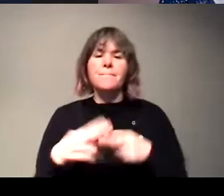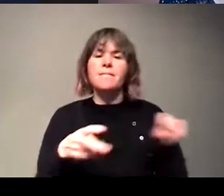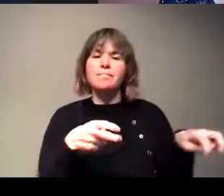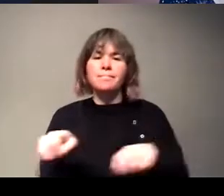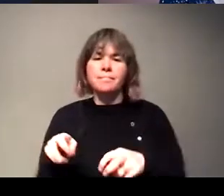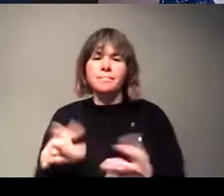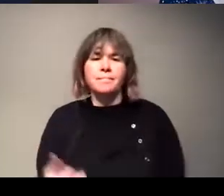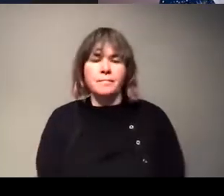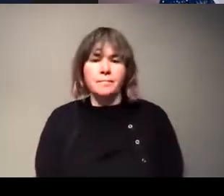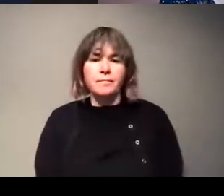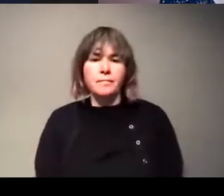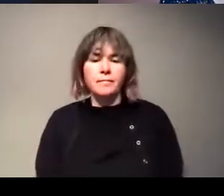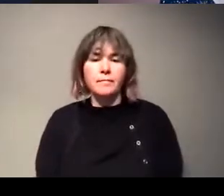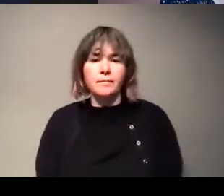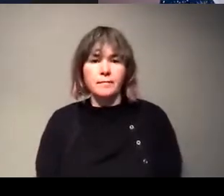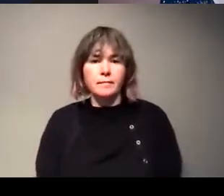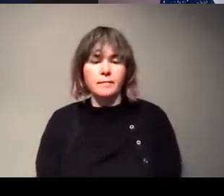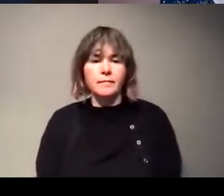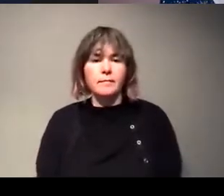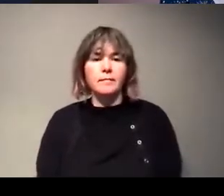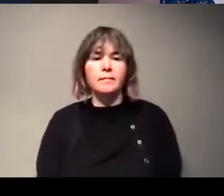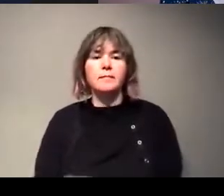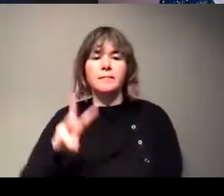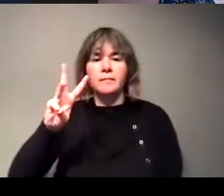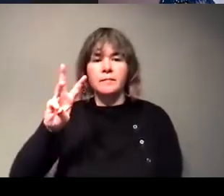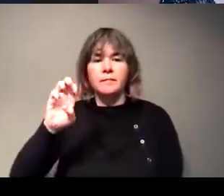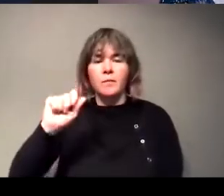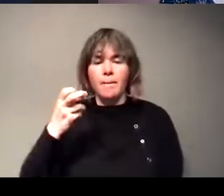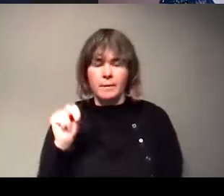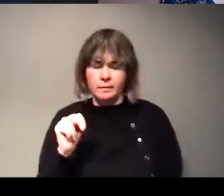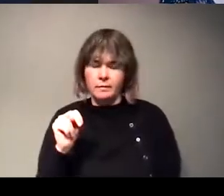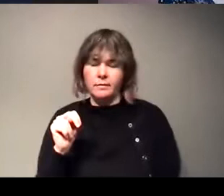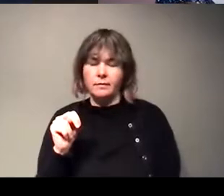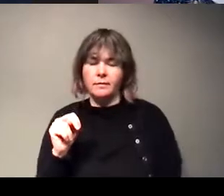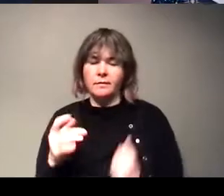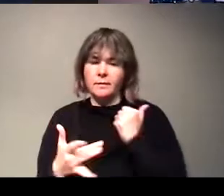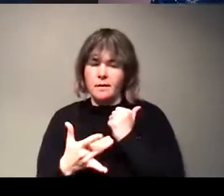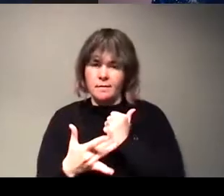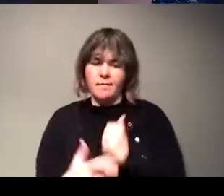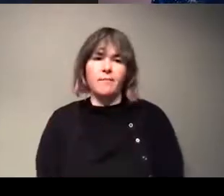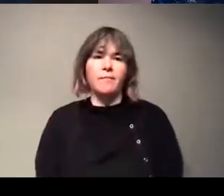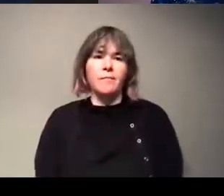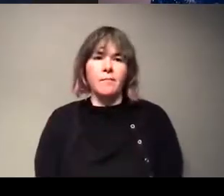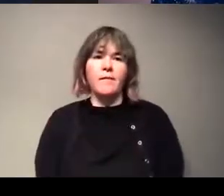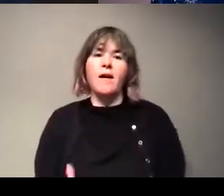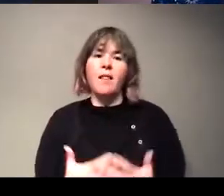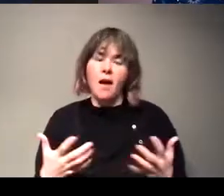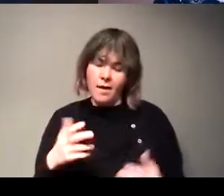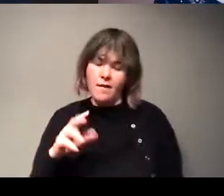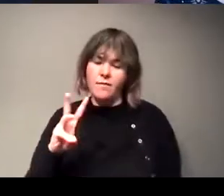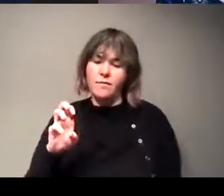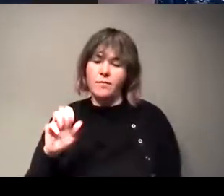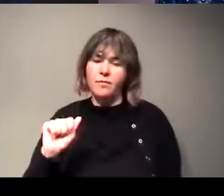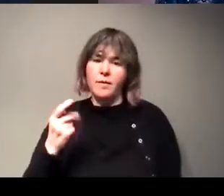to some of the weapon tech, right? So we've got a lot of weaponry in Star